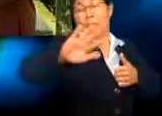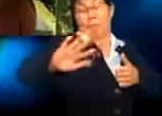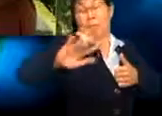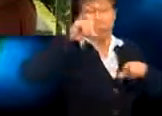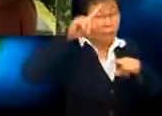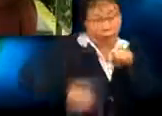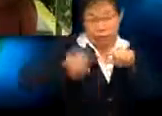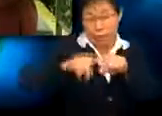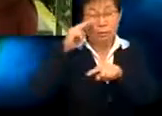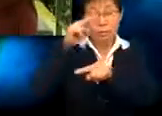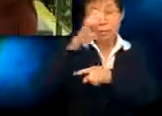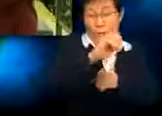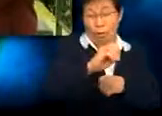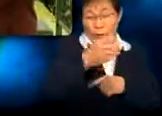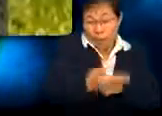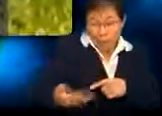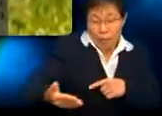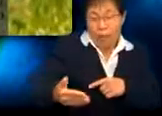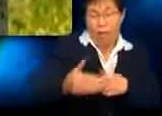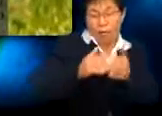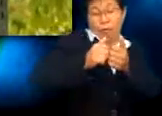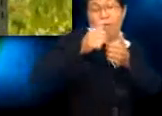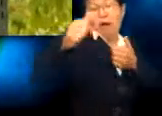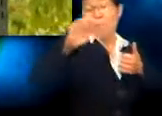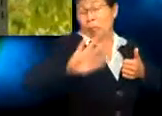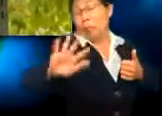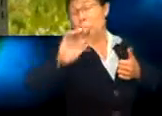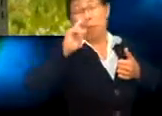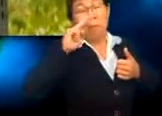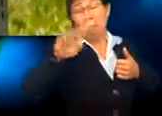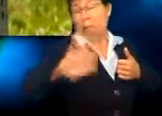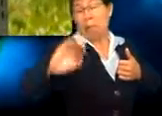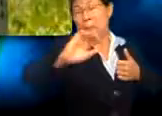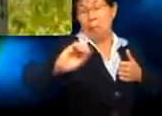He can't see objects that are far away.